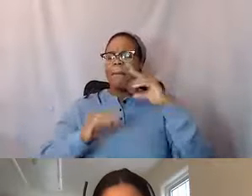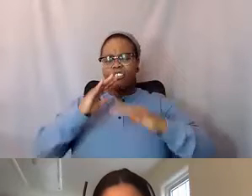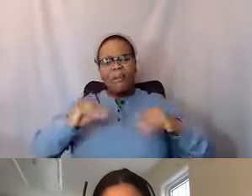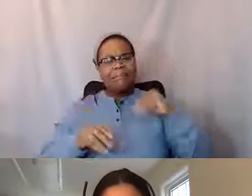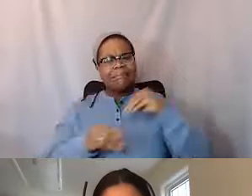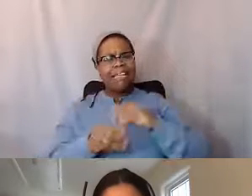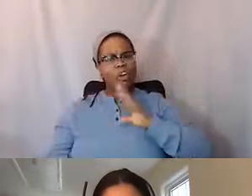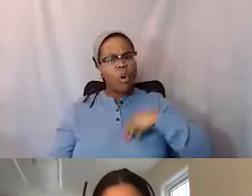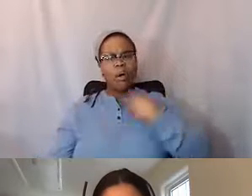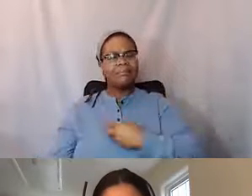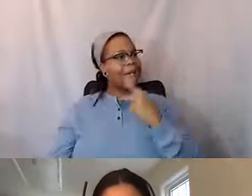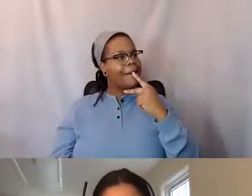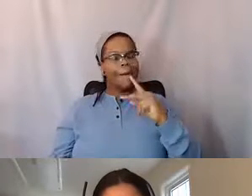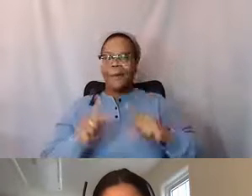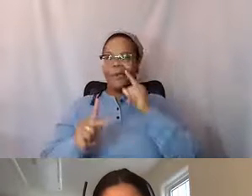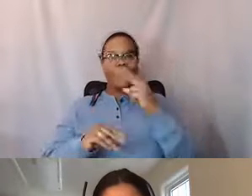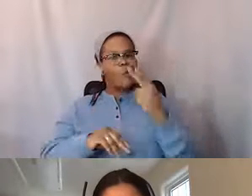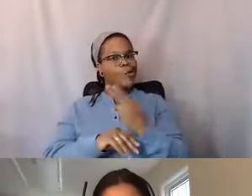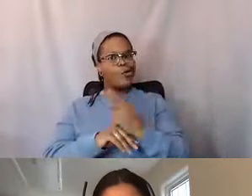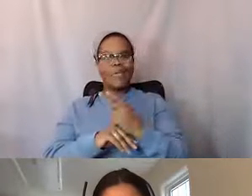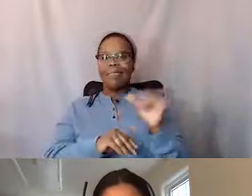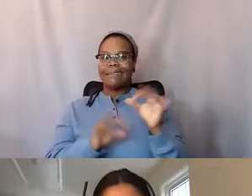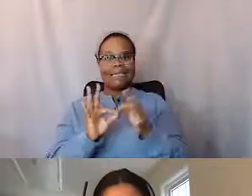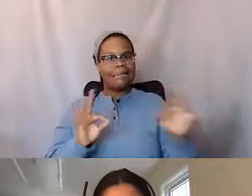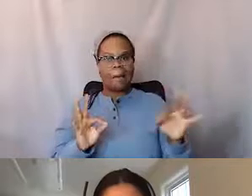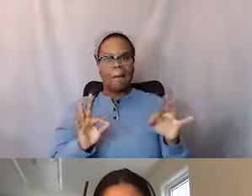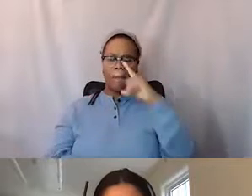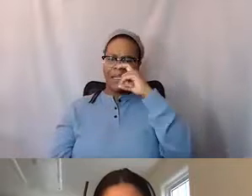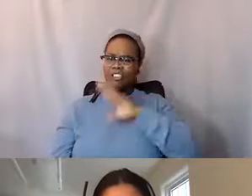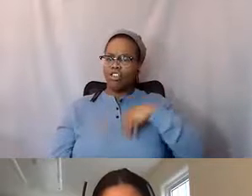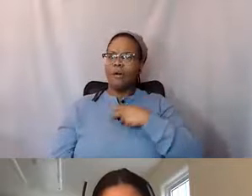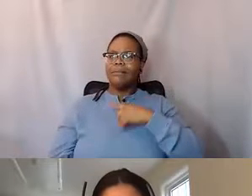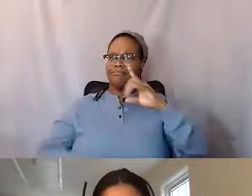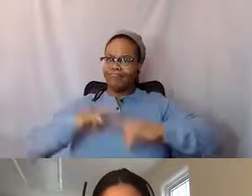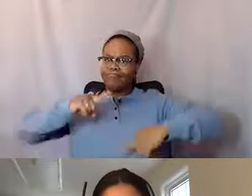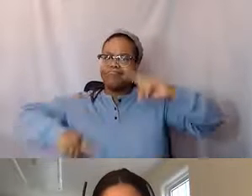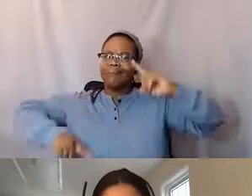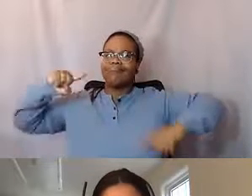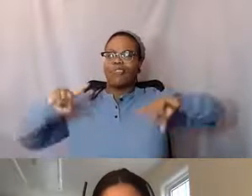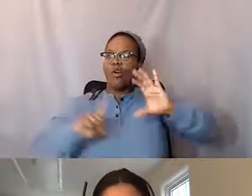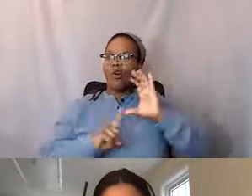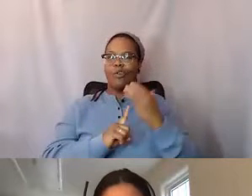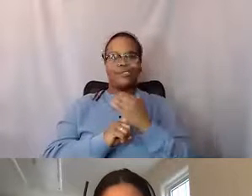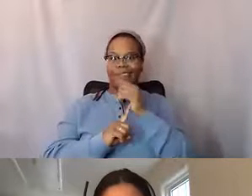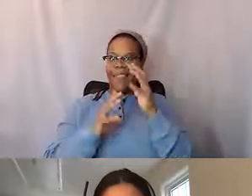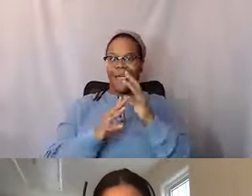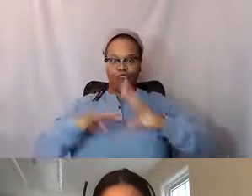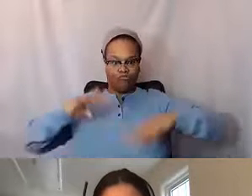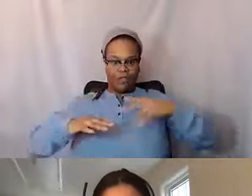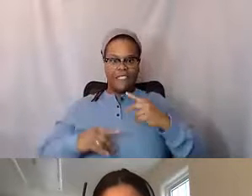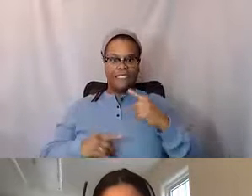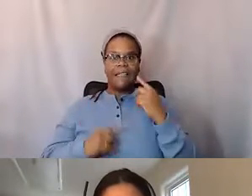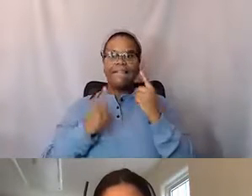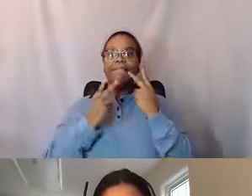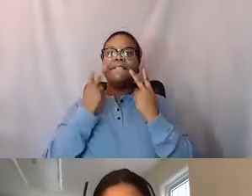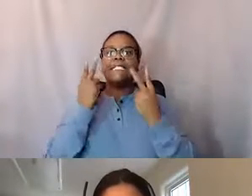here would put in the same sentence, because Croatia is pretty monocultural, and there's really little diversity, visible diversity, that you can see in terms